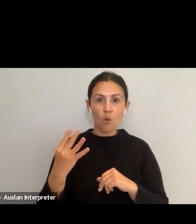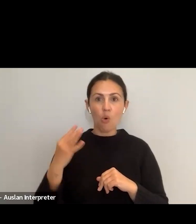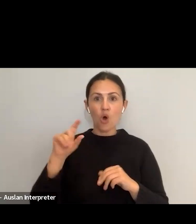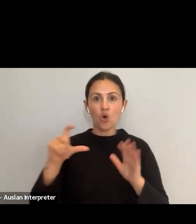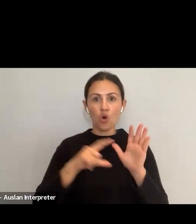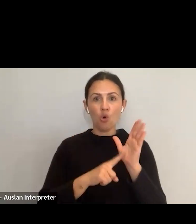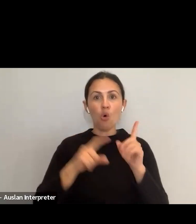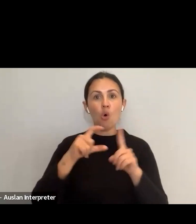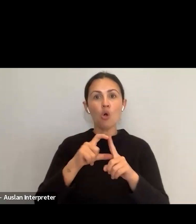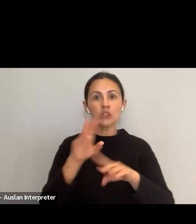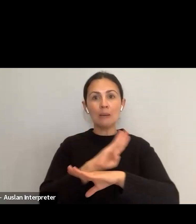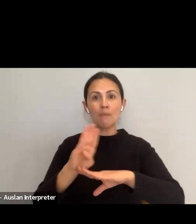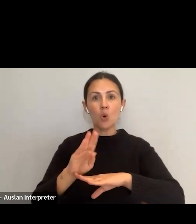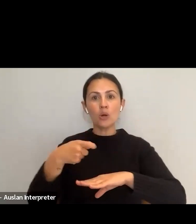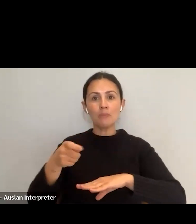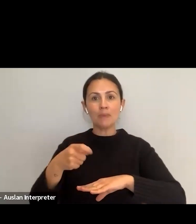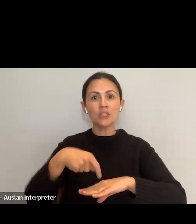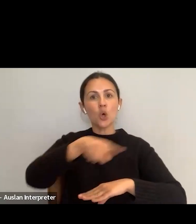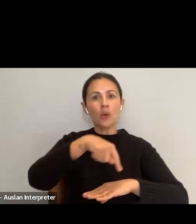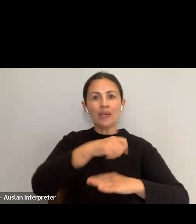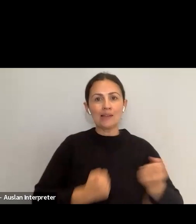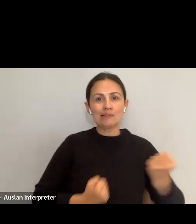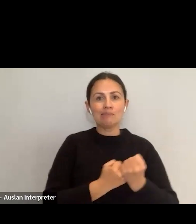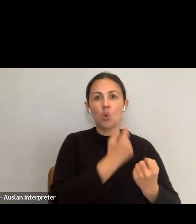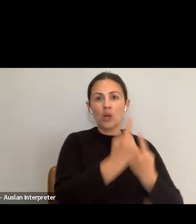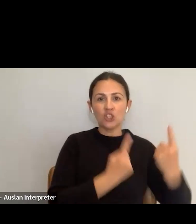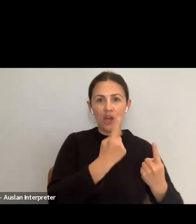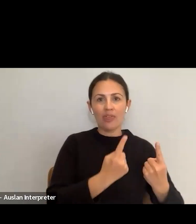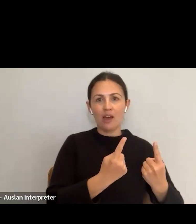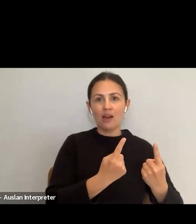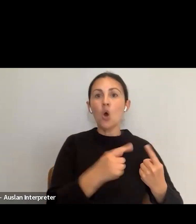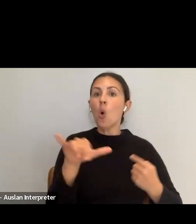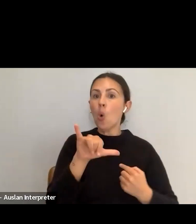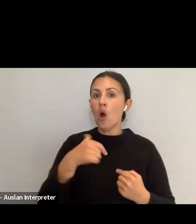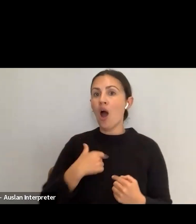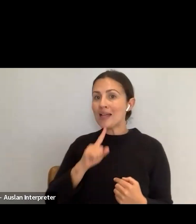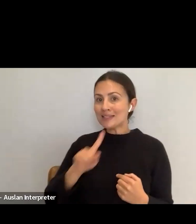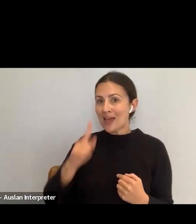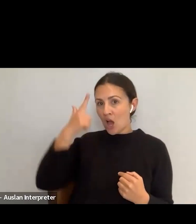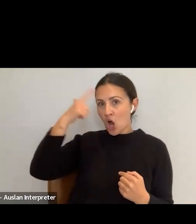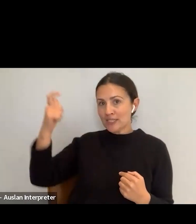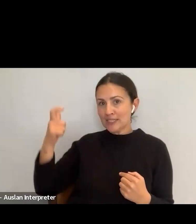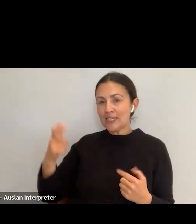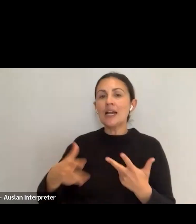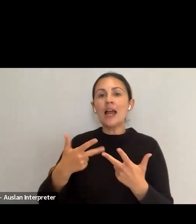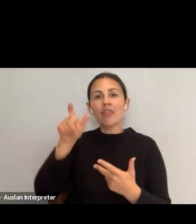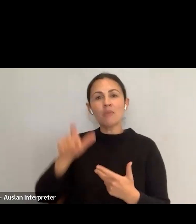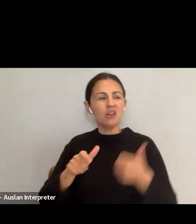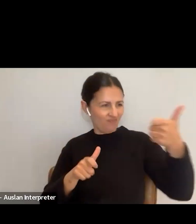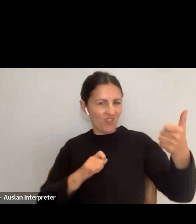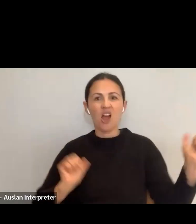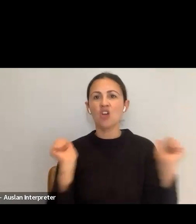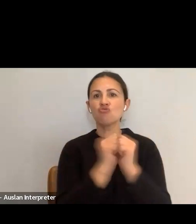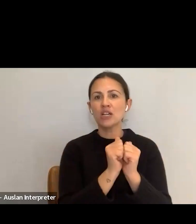want to push for this. I'm standing by my position without raising eyebrows or there she goes again. Like,